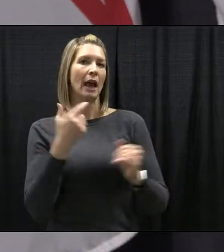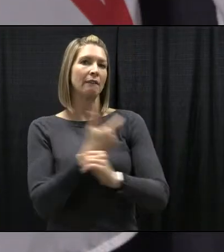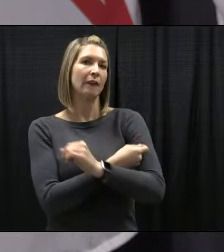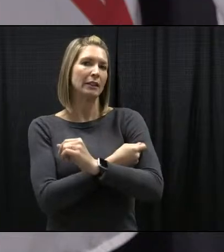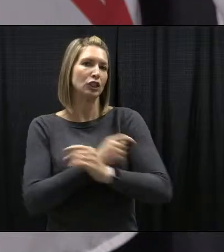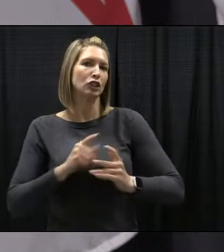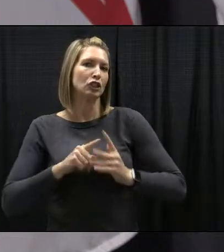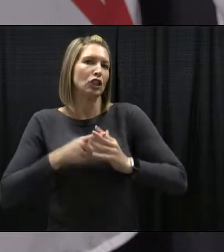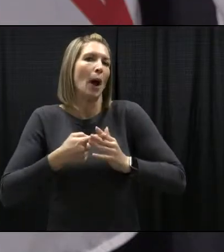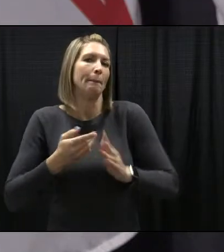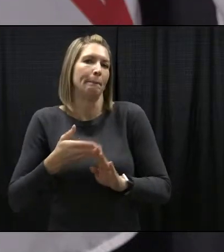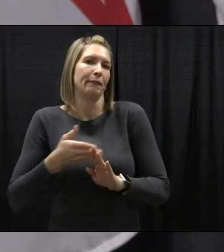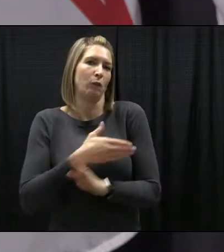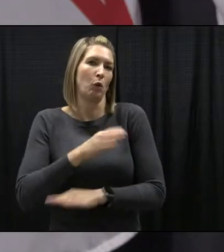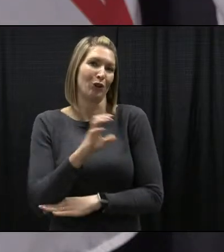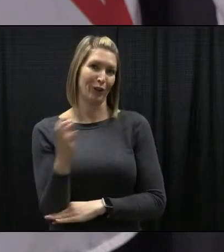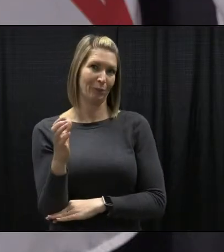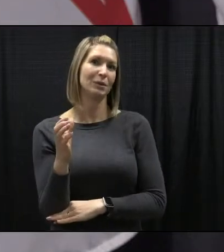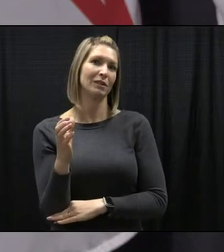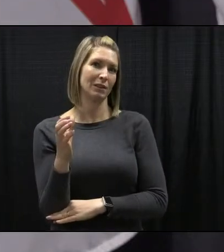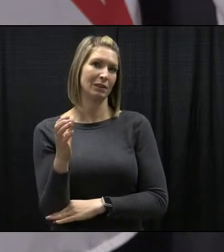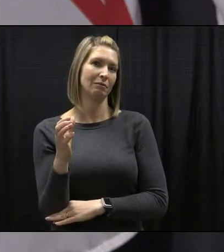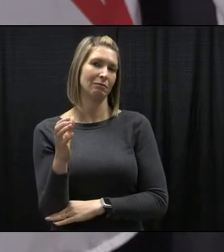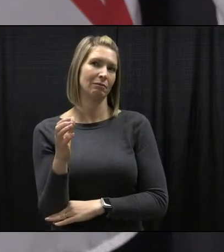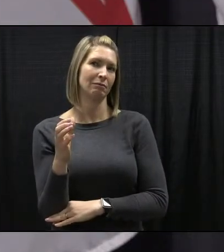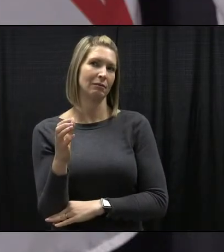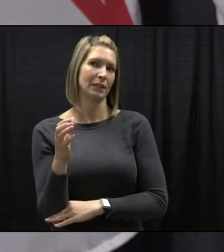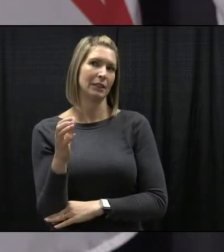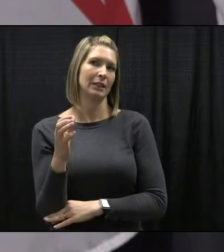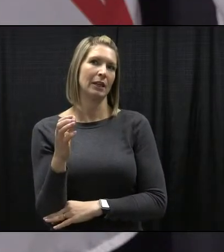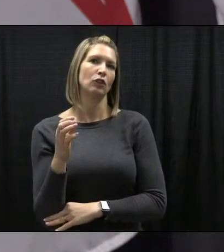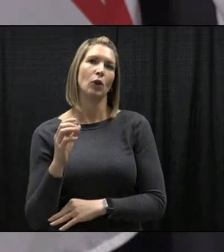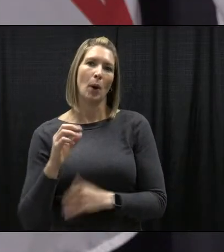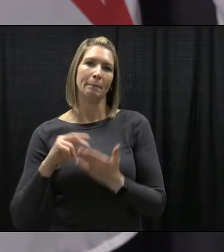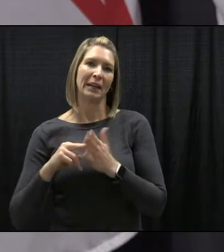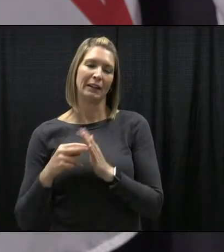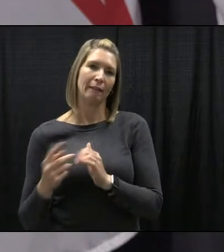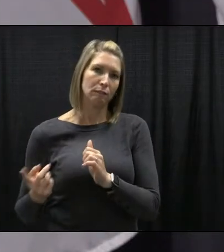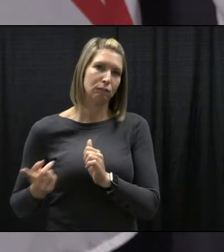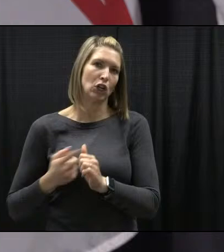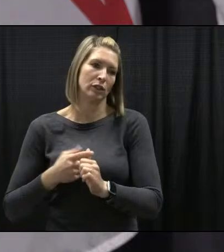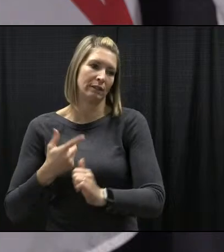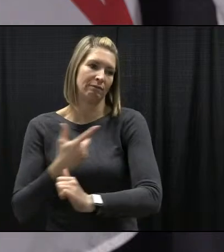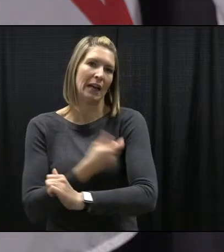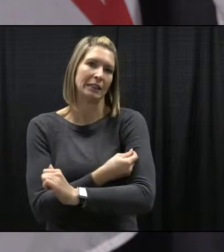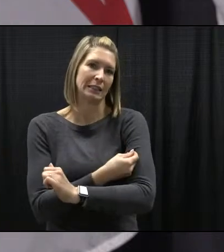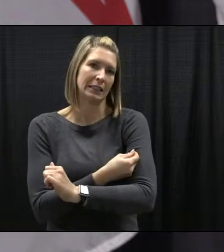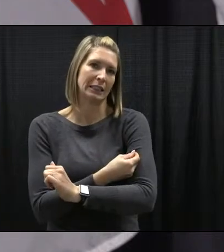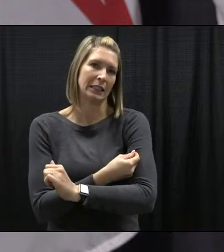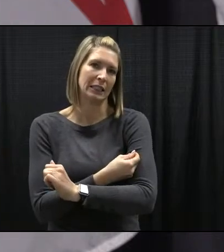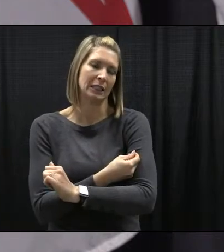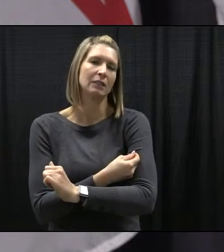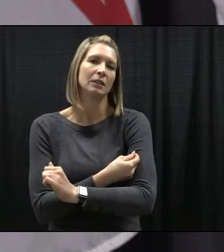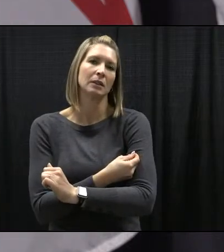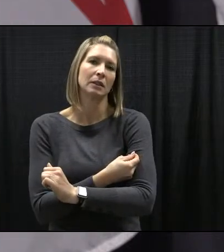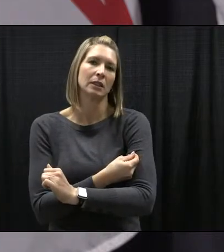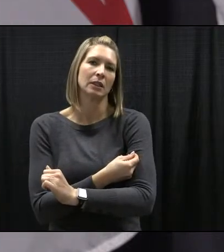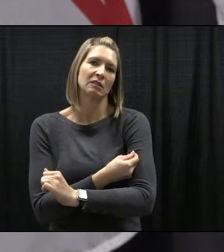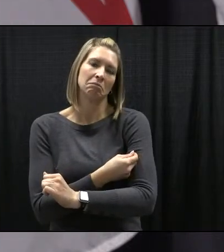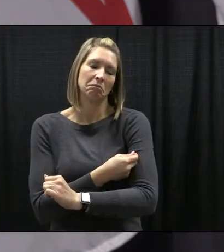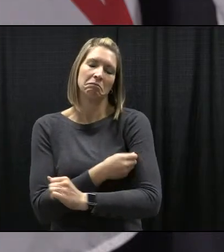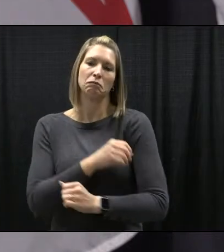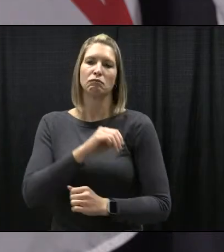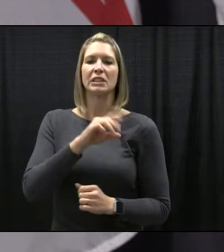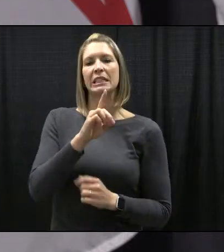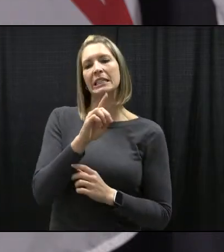be able to get most of those kids in with their first dose in the early part of 2022